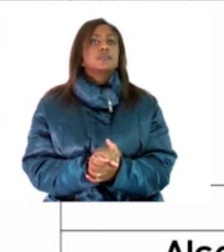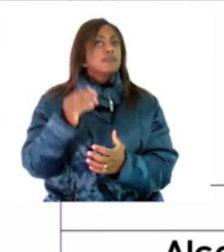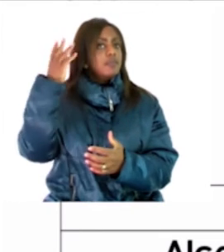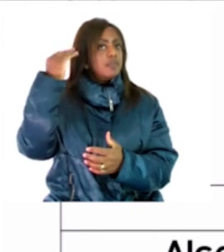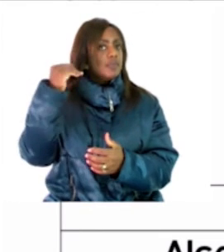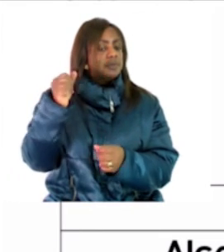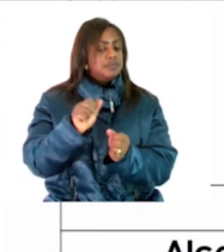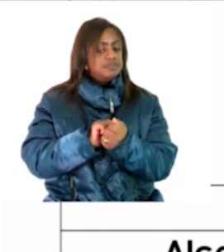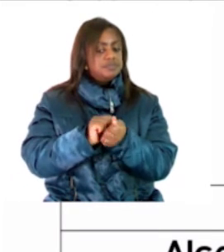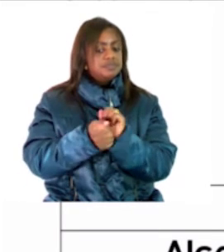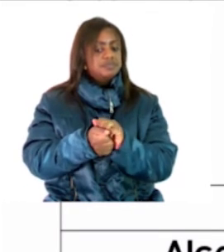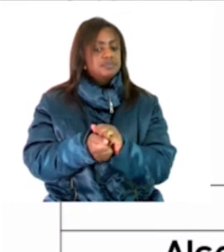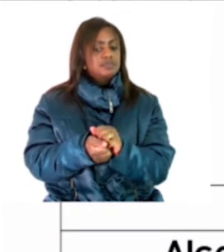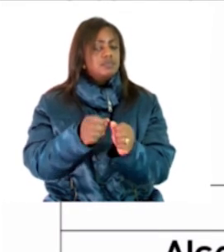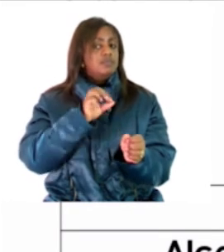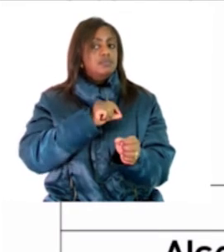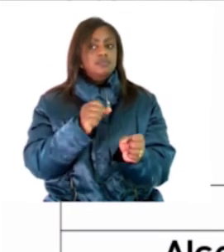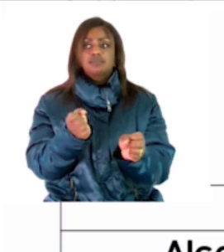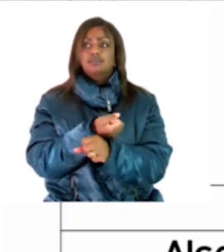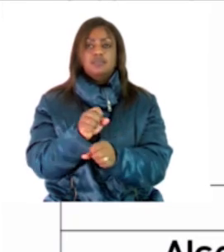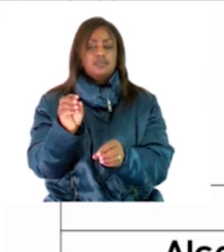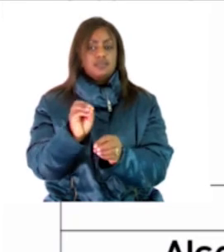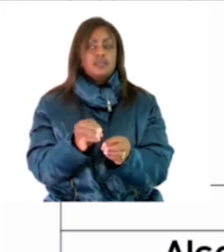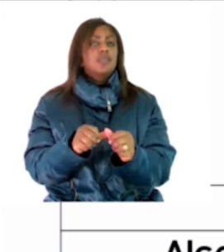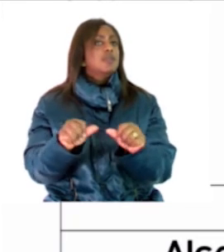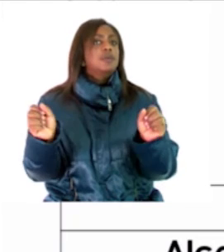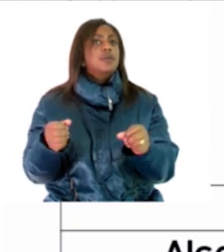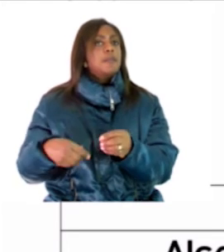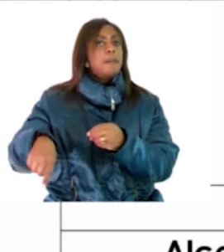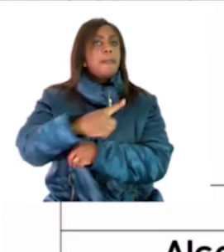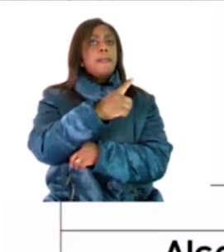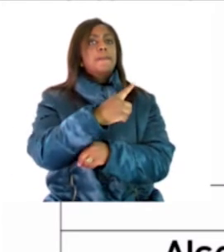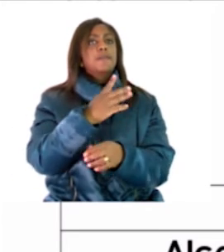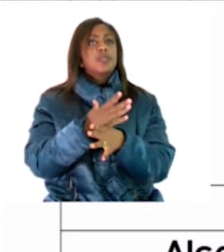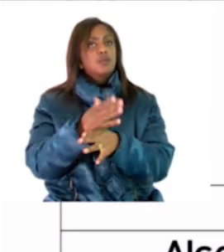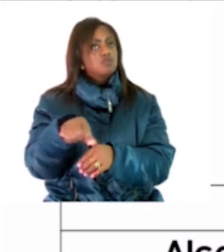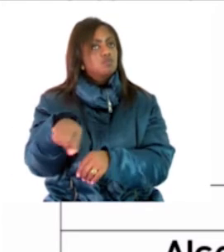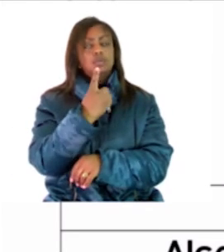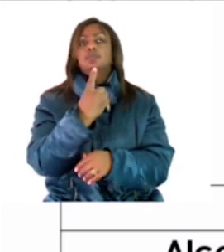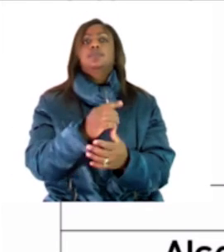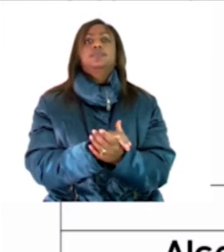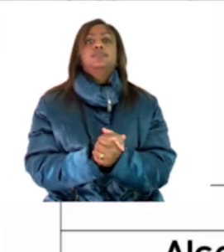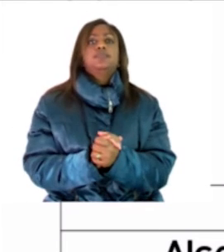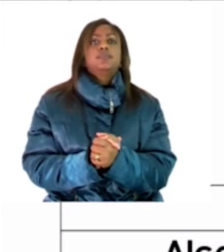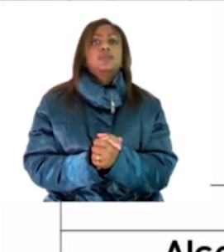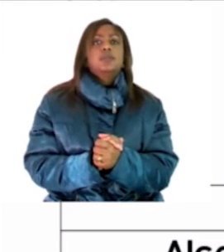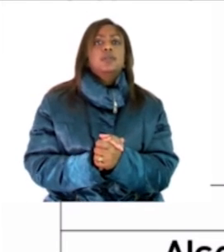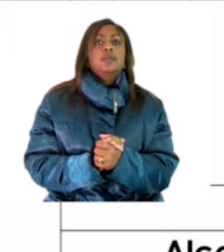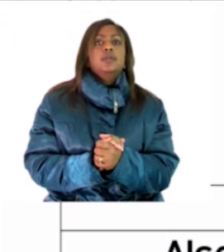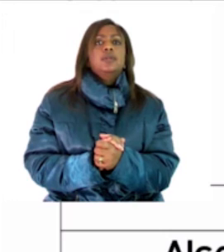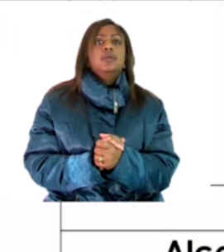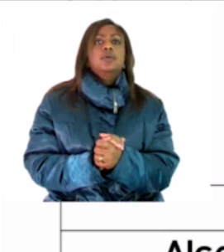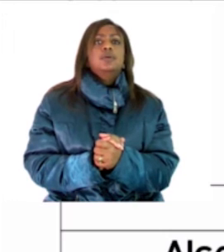you'll end up being fired or losing your job. And then once you lose your job, you're not going to have incomes anymore. You are not going to have a salary anymore.